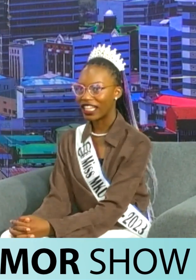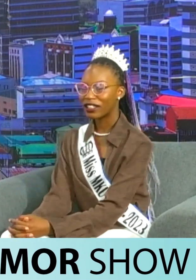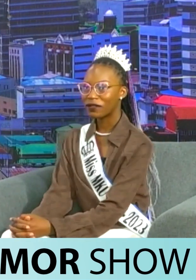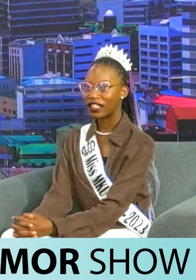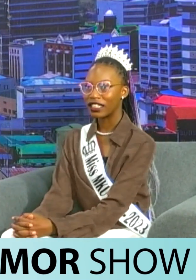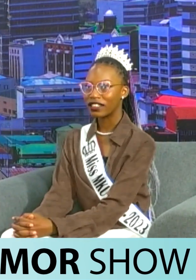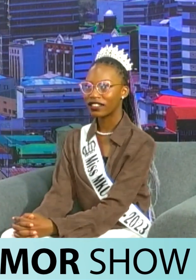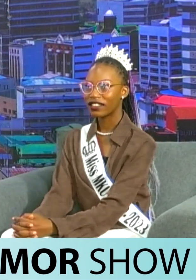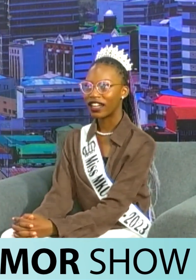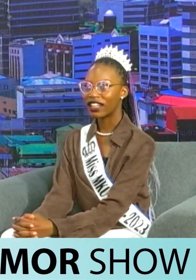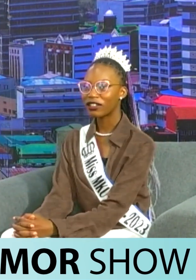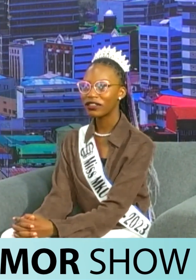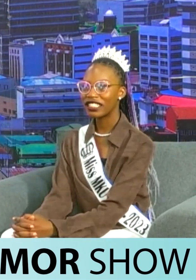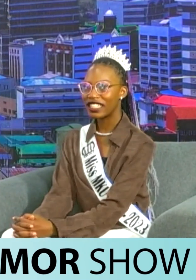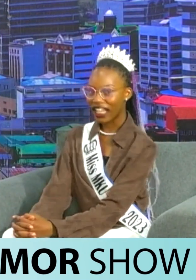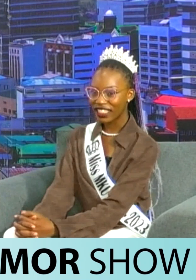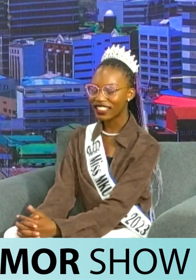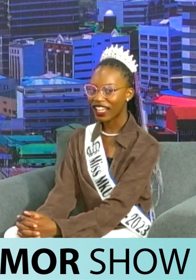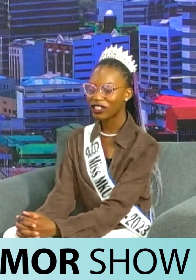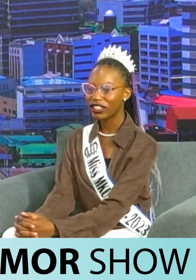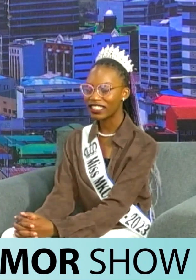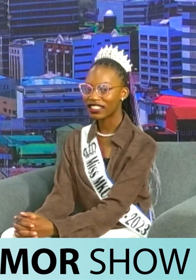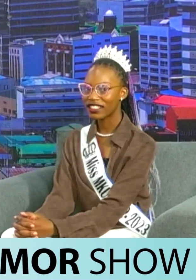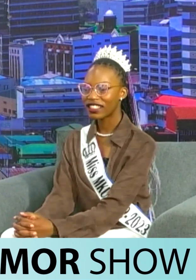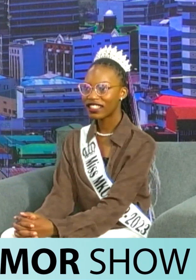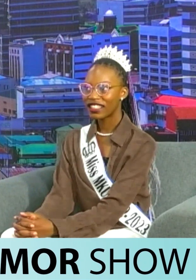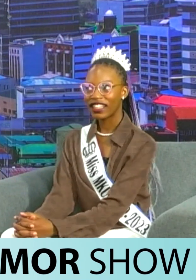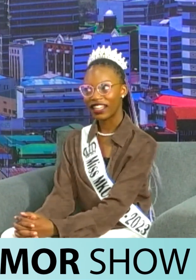I have around 9 titles.